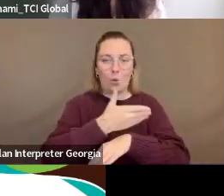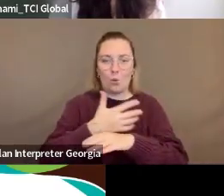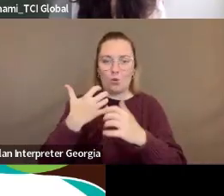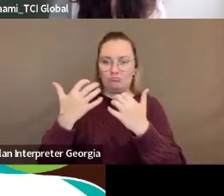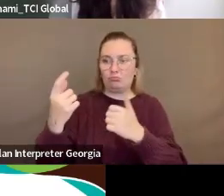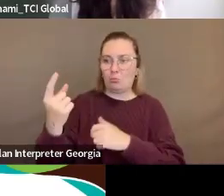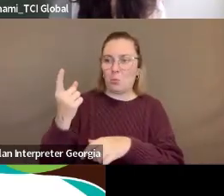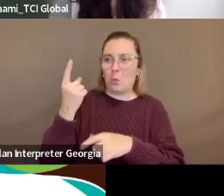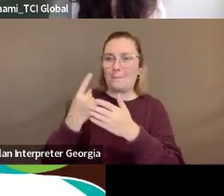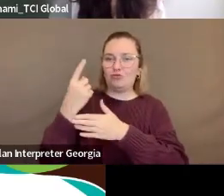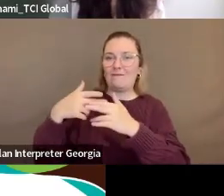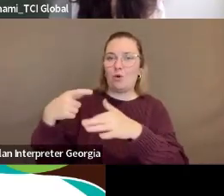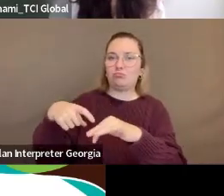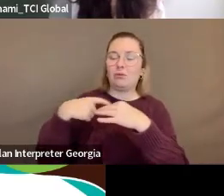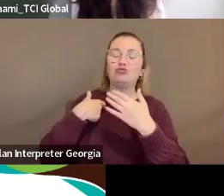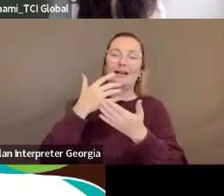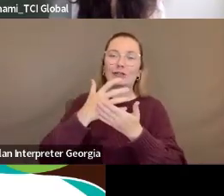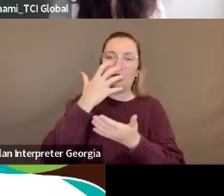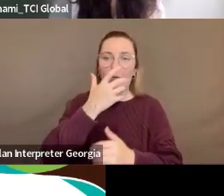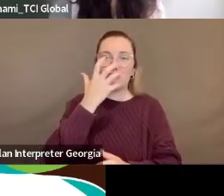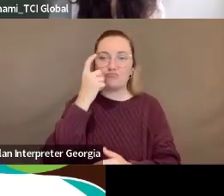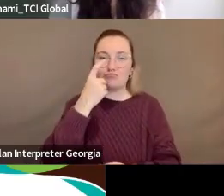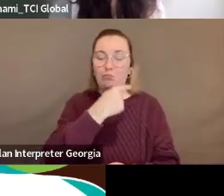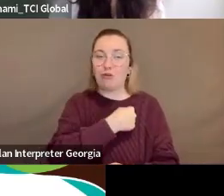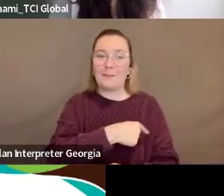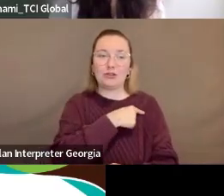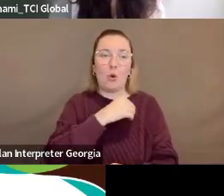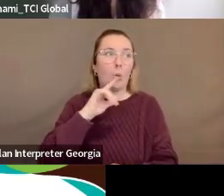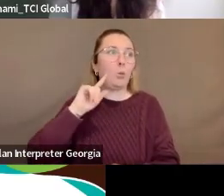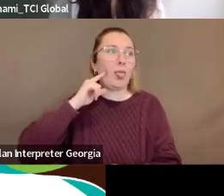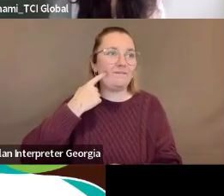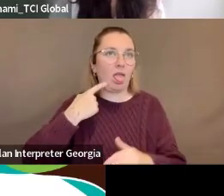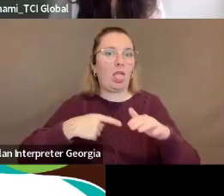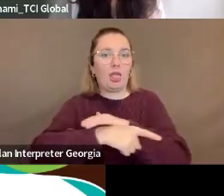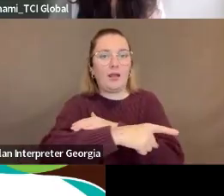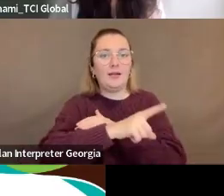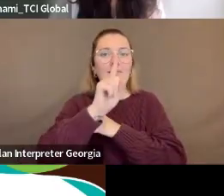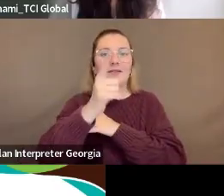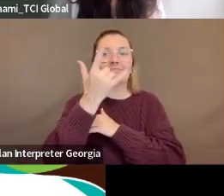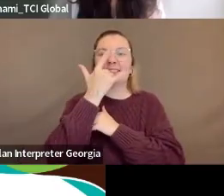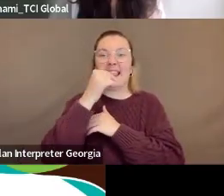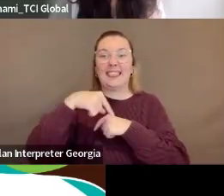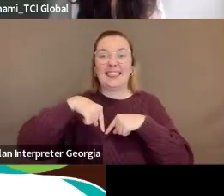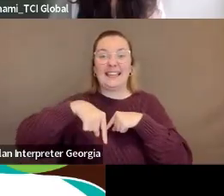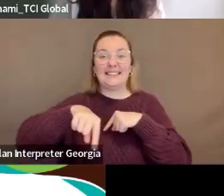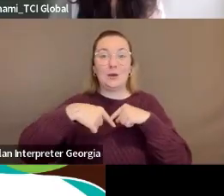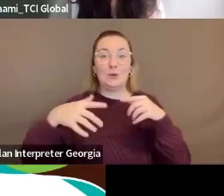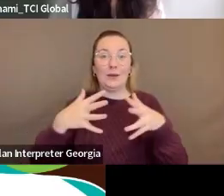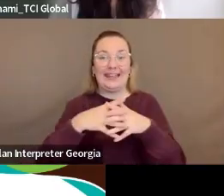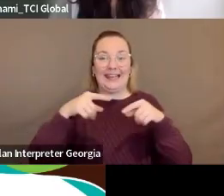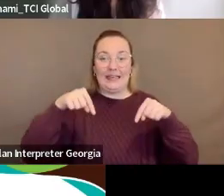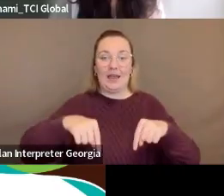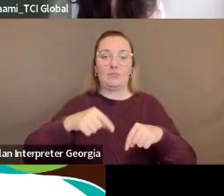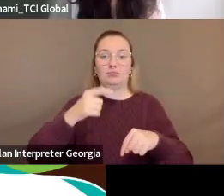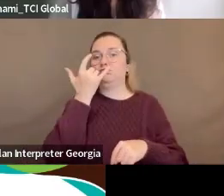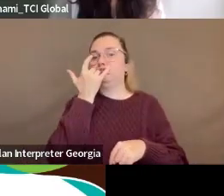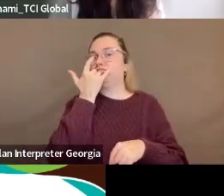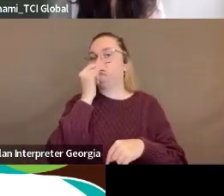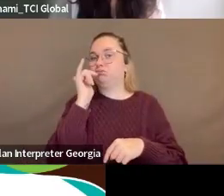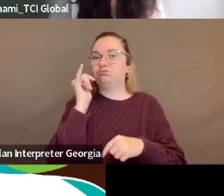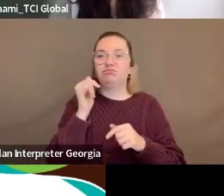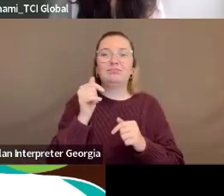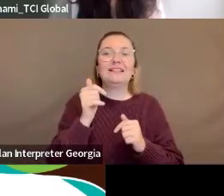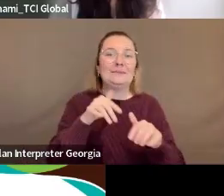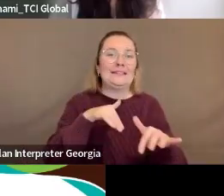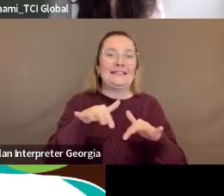chance to offer questions, and I promise you it's not on purpose, but it's a very packed week here at COSP. And so,